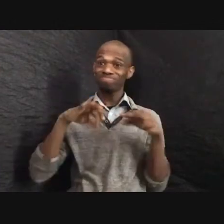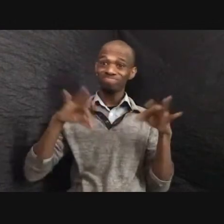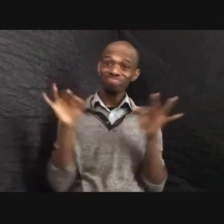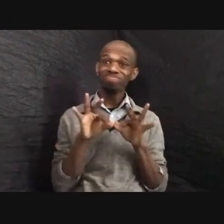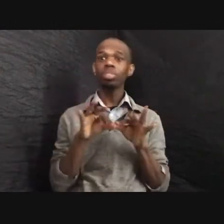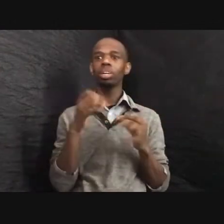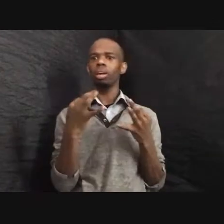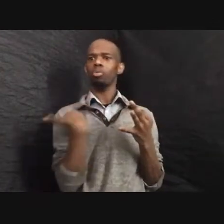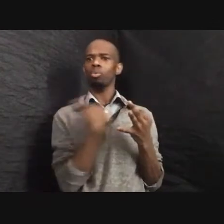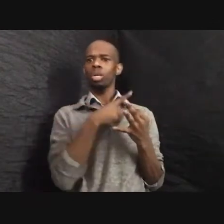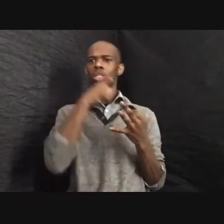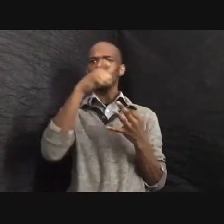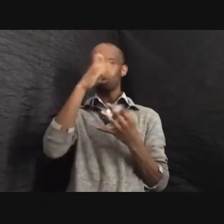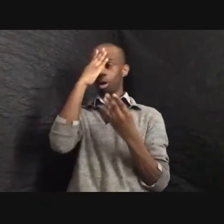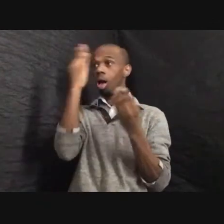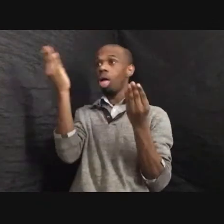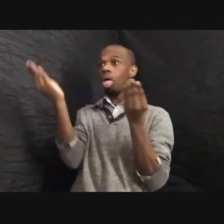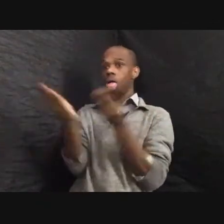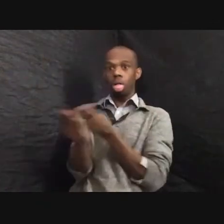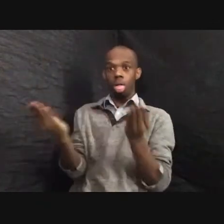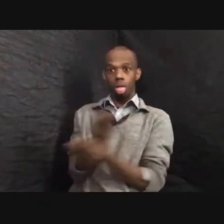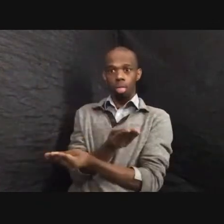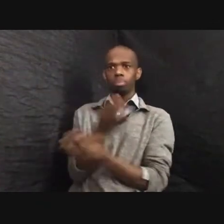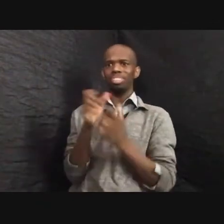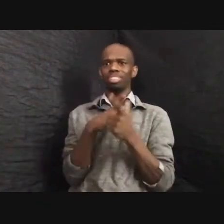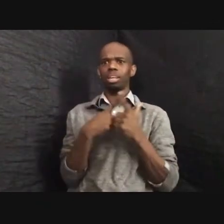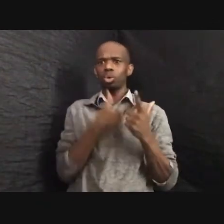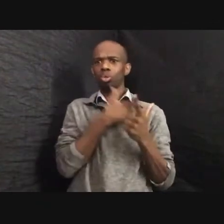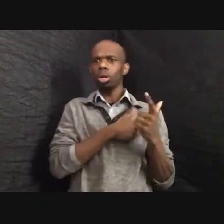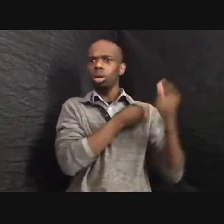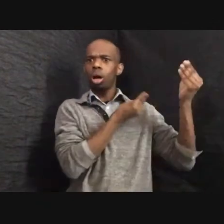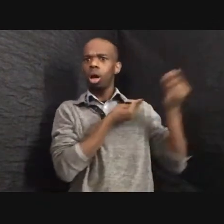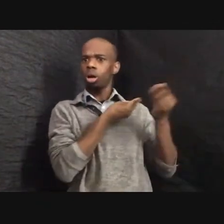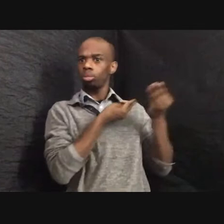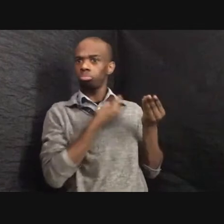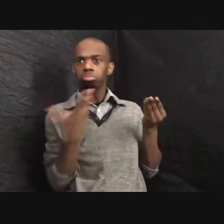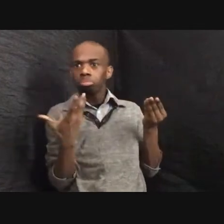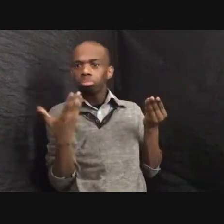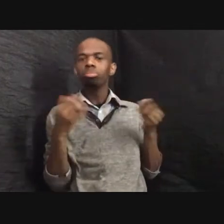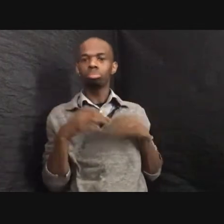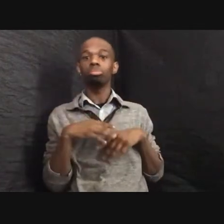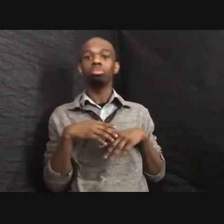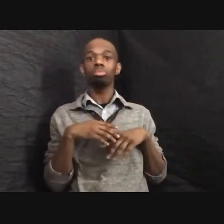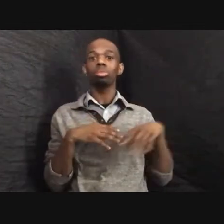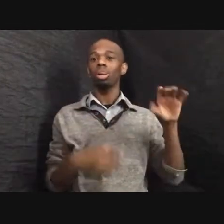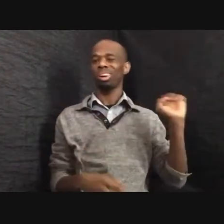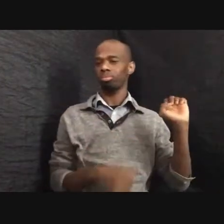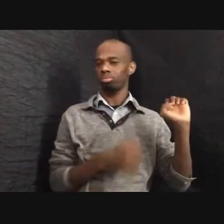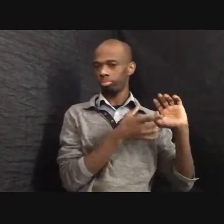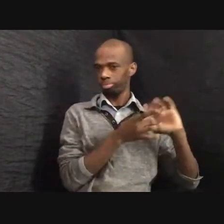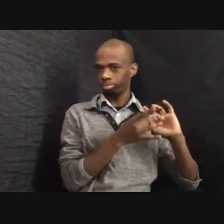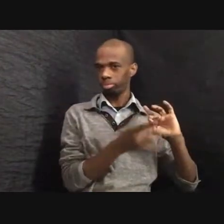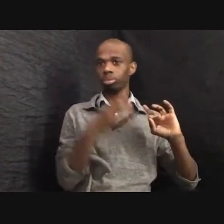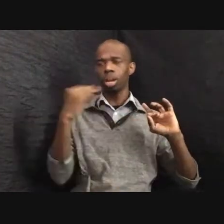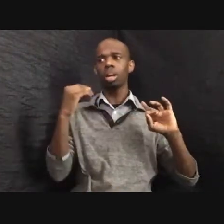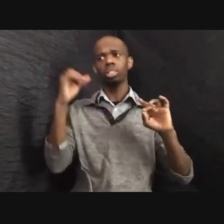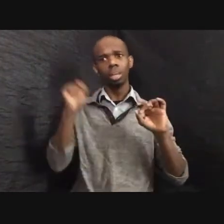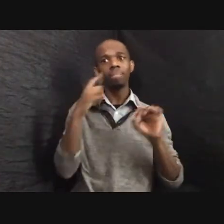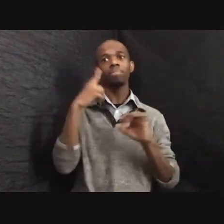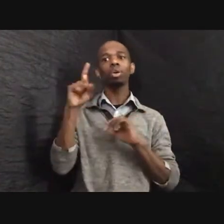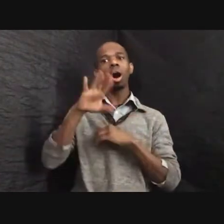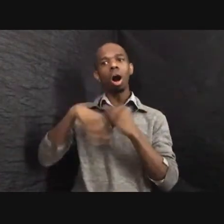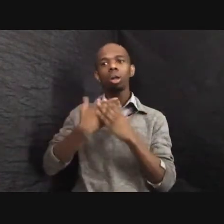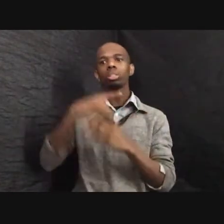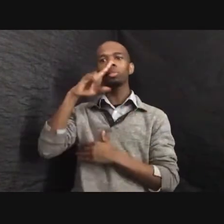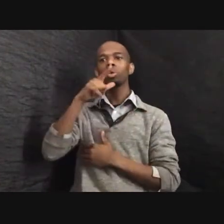shared, because you know, a lot of these kids and Black kids too that have hopes and dreams of aspiring to be in musical theater and Broadway, you